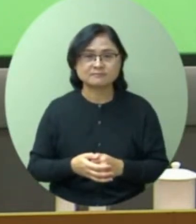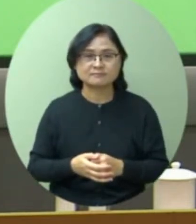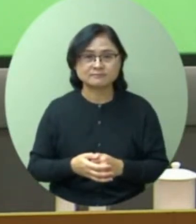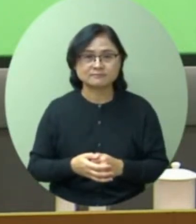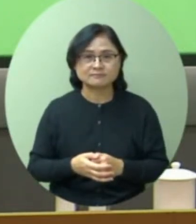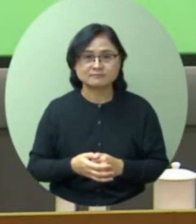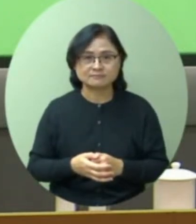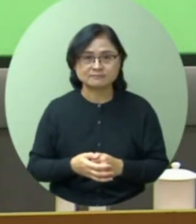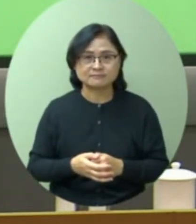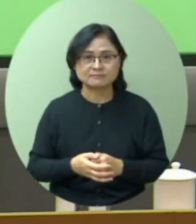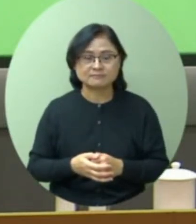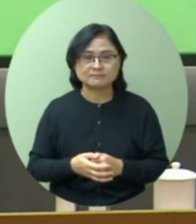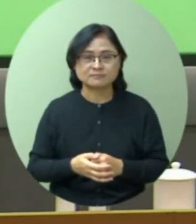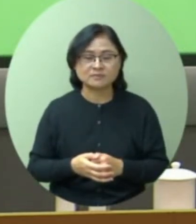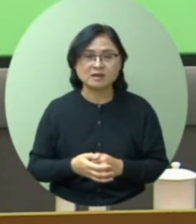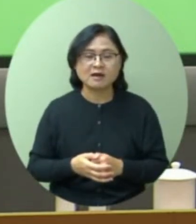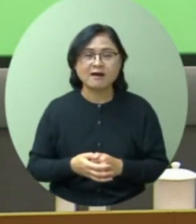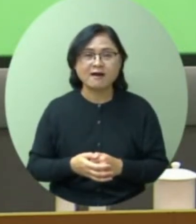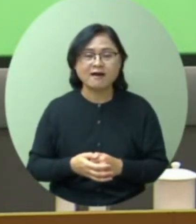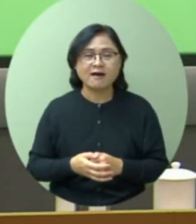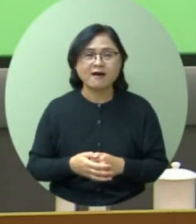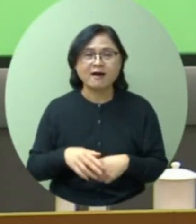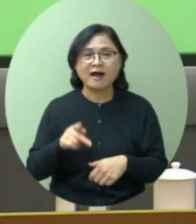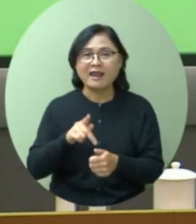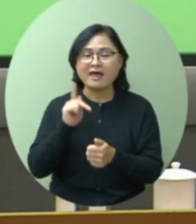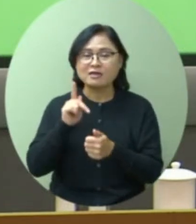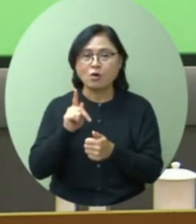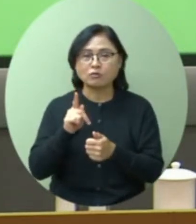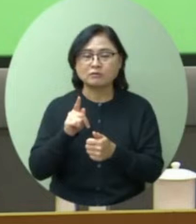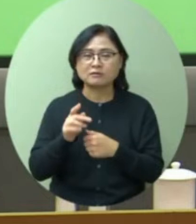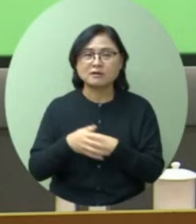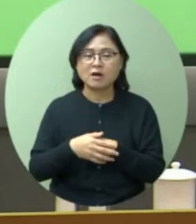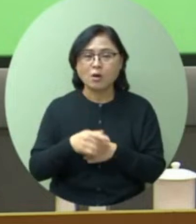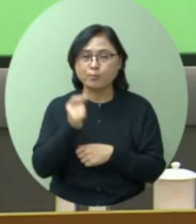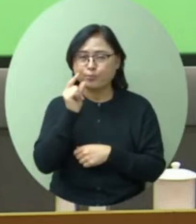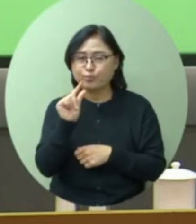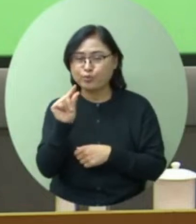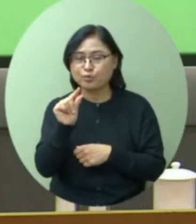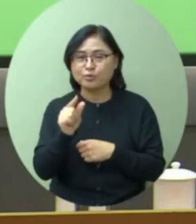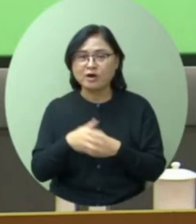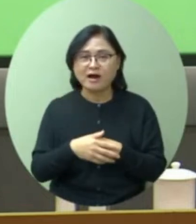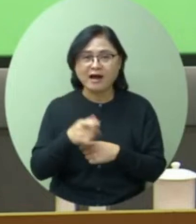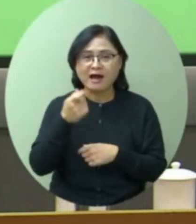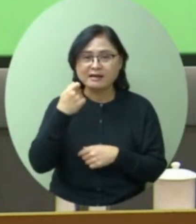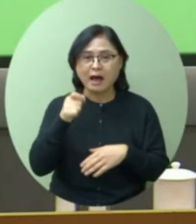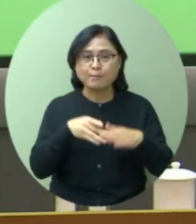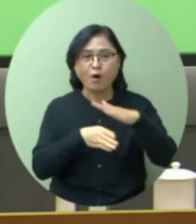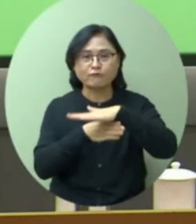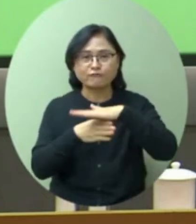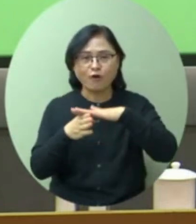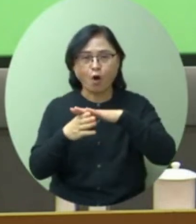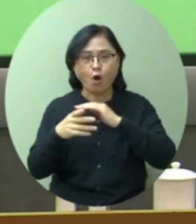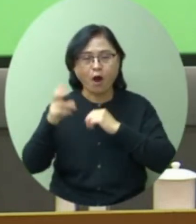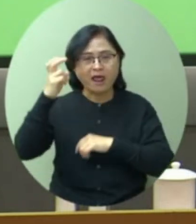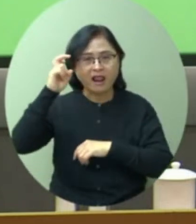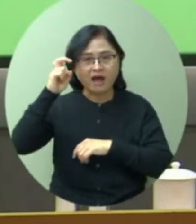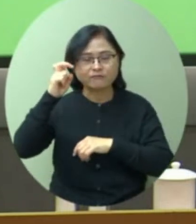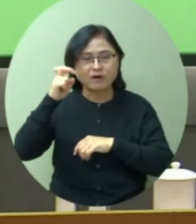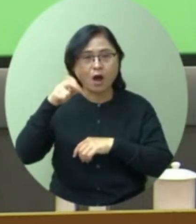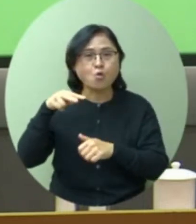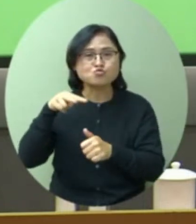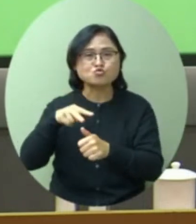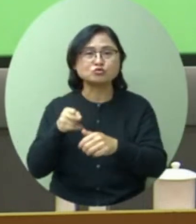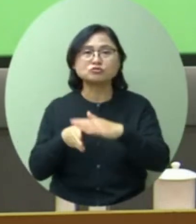basic housing concept, so that we have a standard below